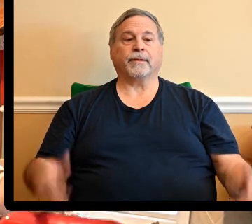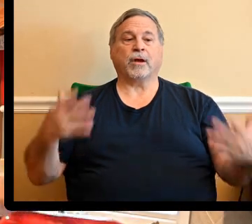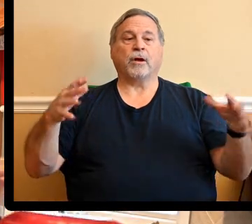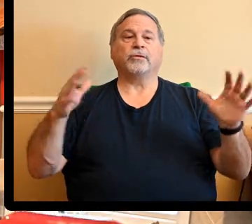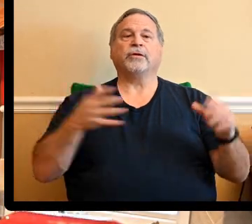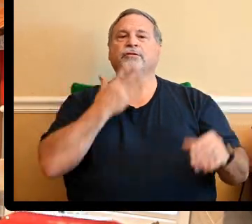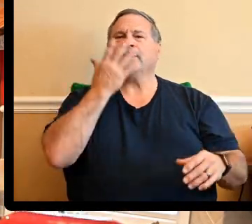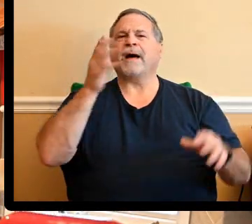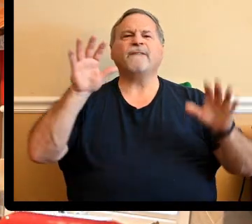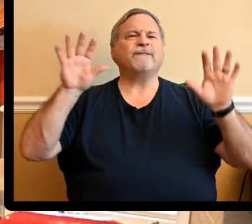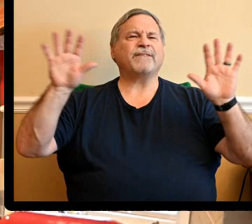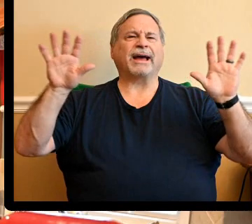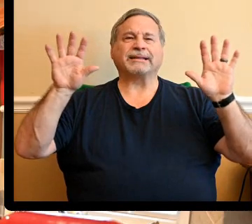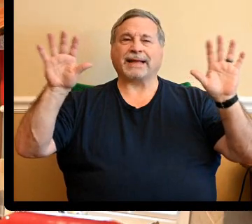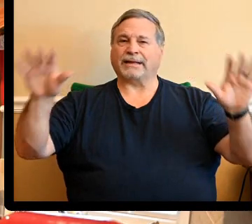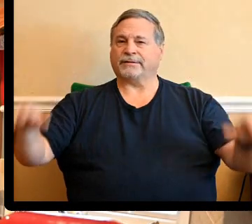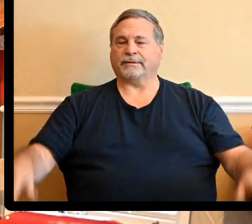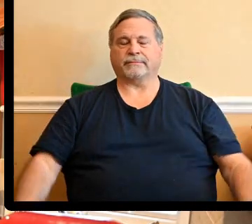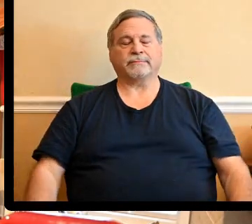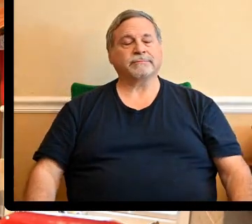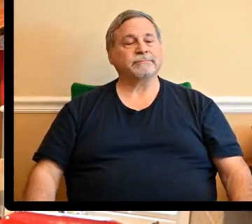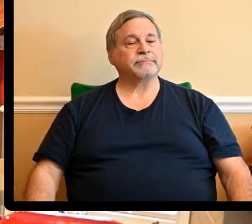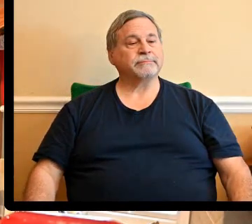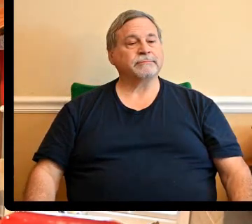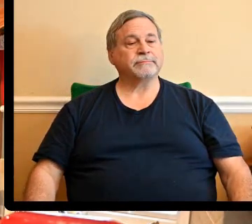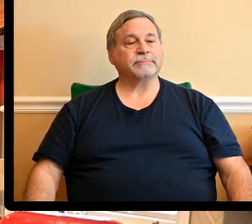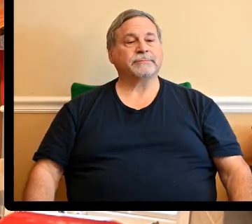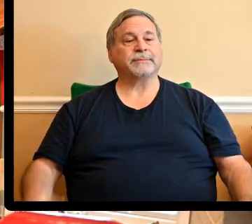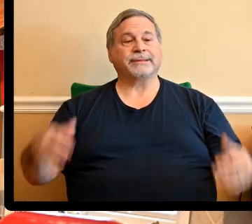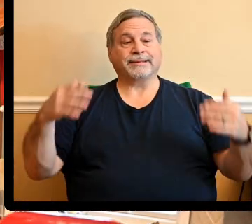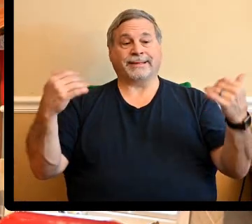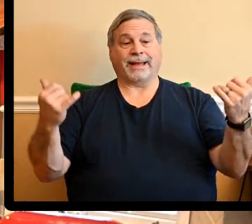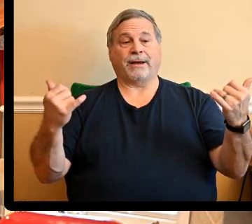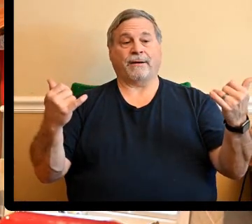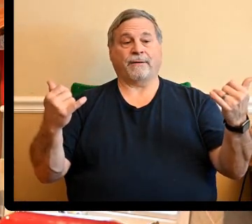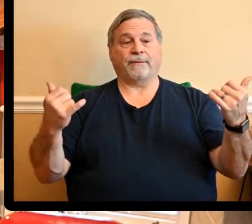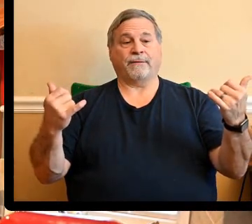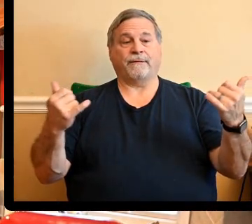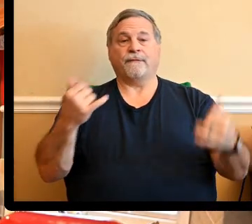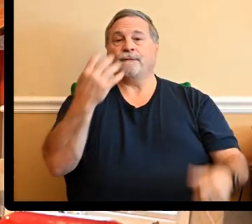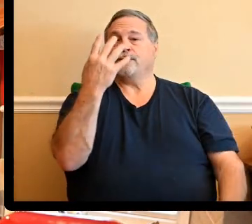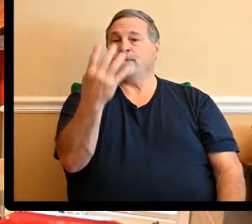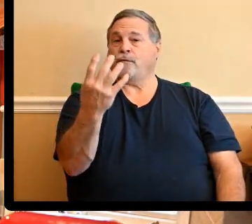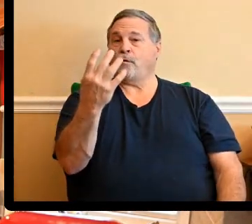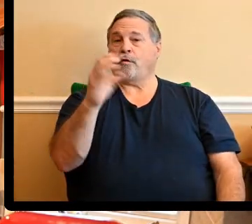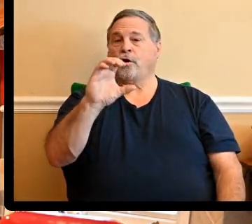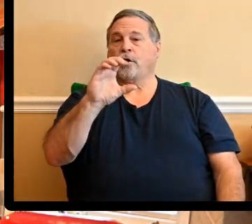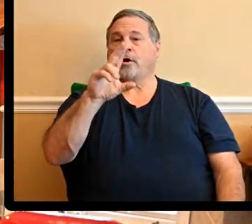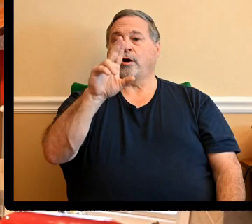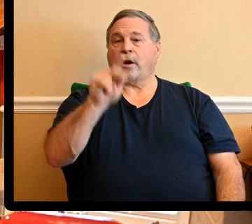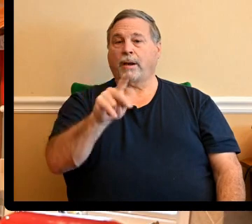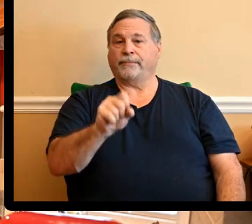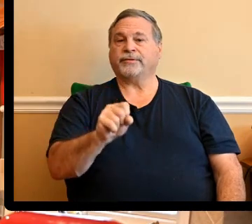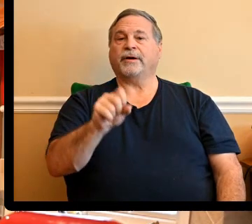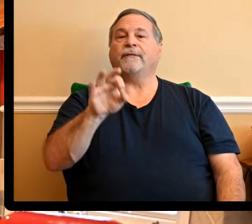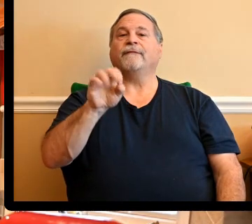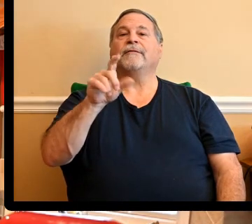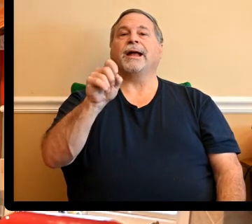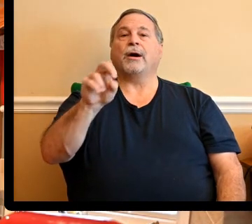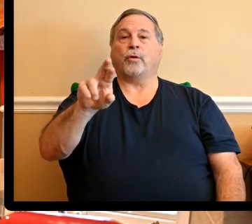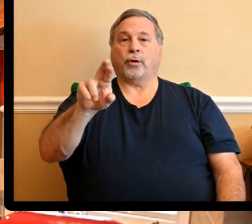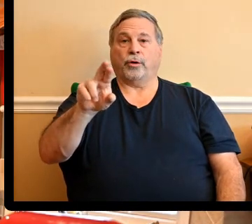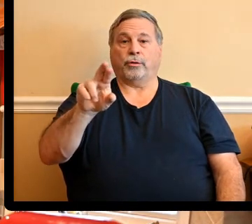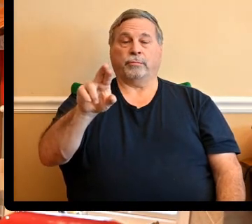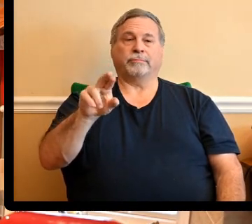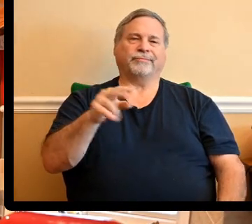It's already starting to smell fantastic. Now what we're going to do is we're going to do 4 cups of flour. Again,